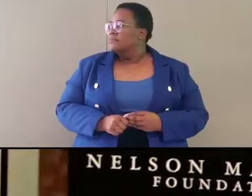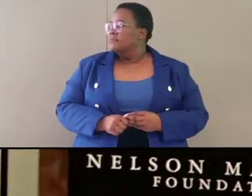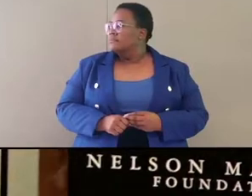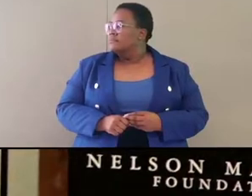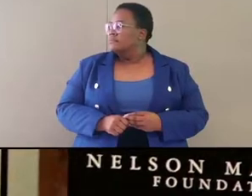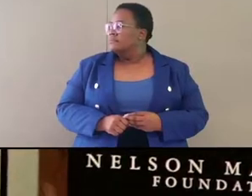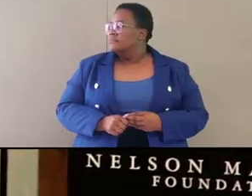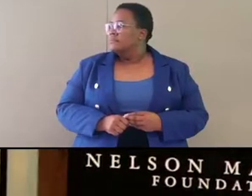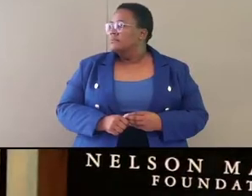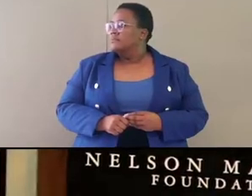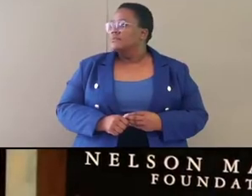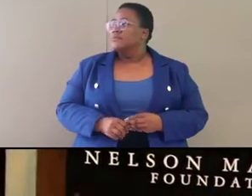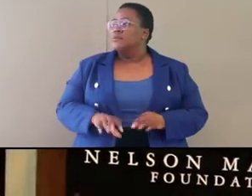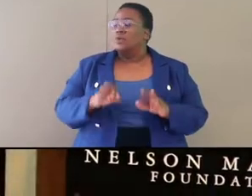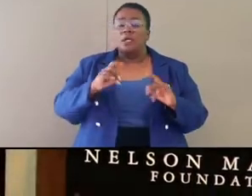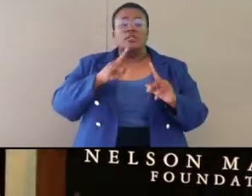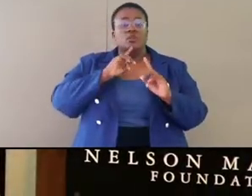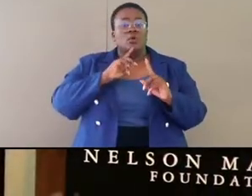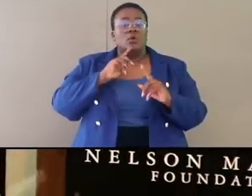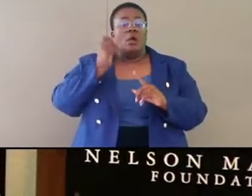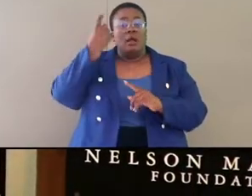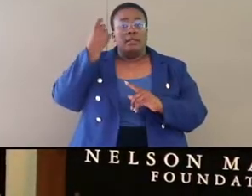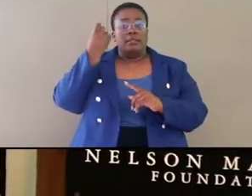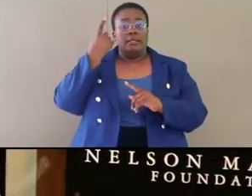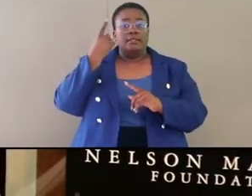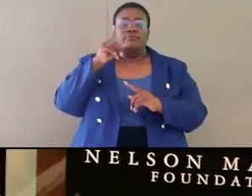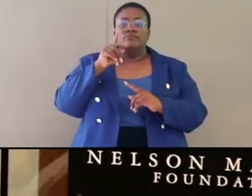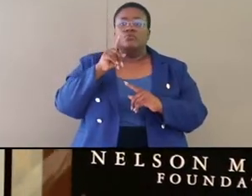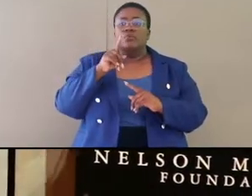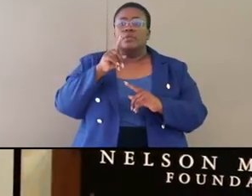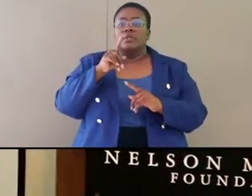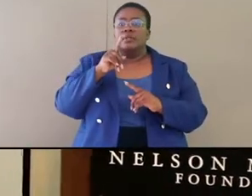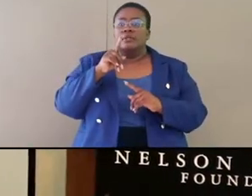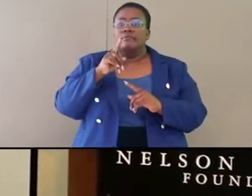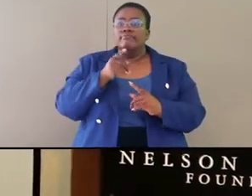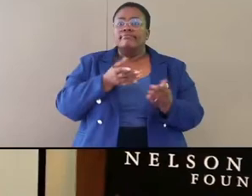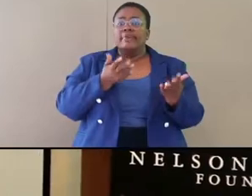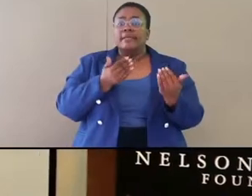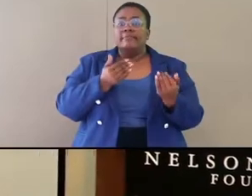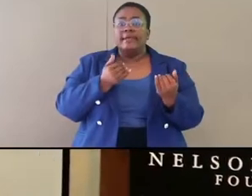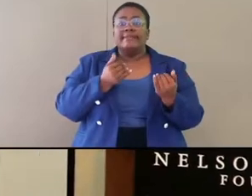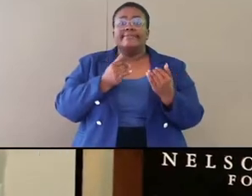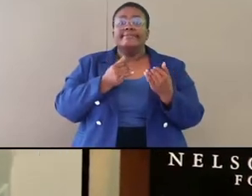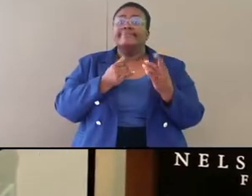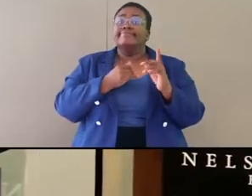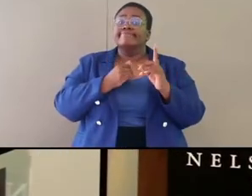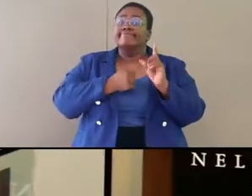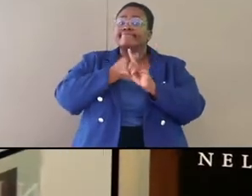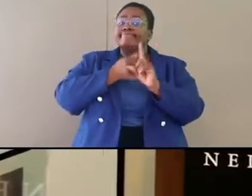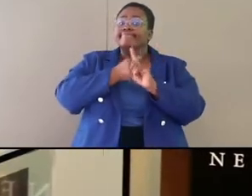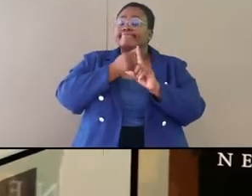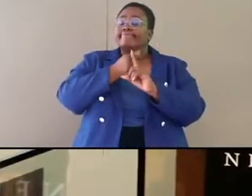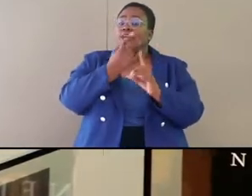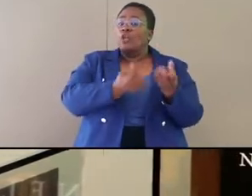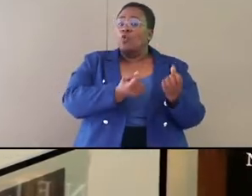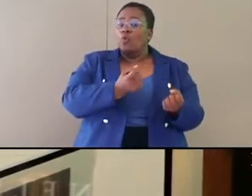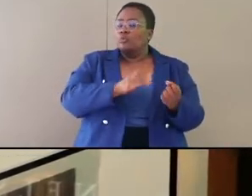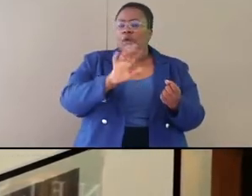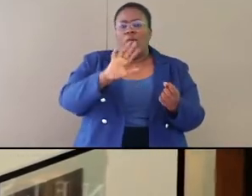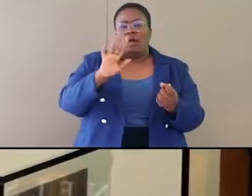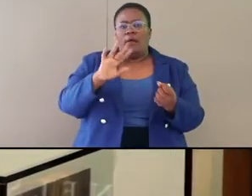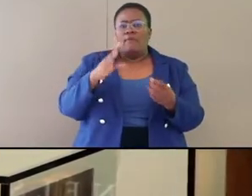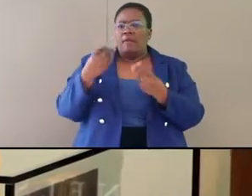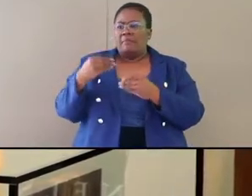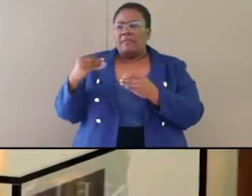Okay, so Stanley, your question, are we anticipating litigation? Answers, no, we're not. We're too busy with